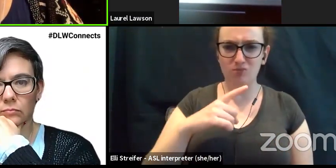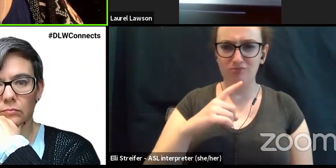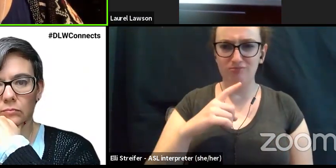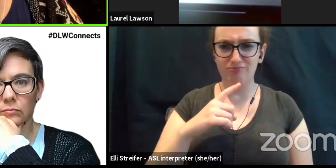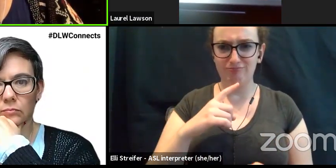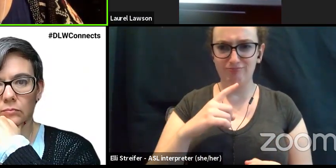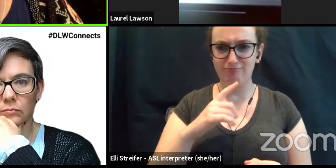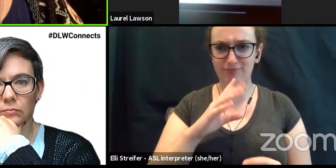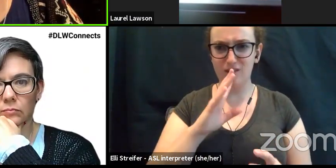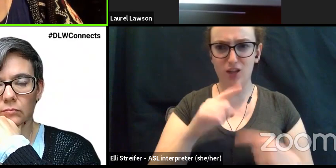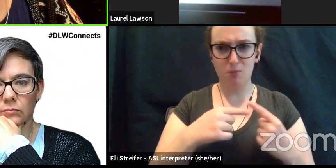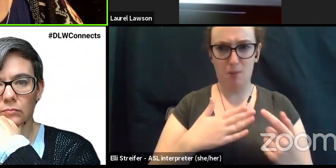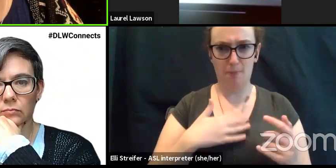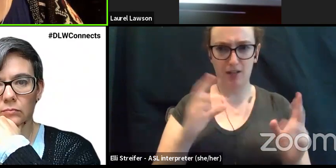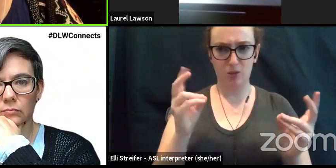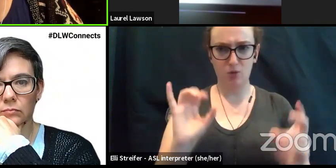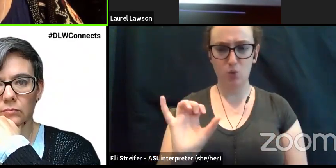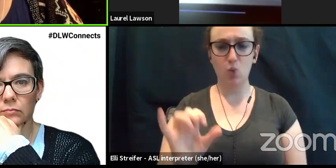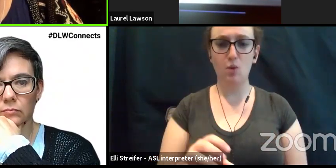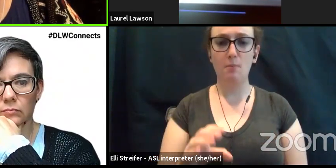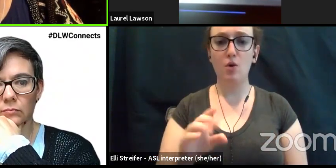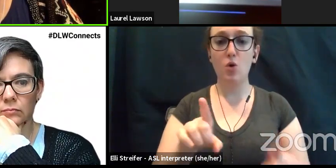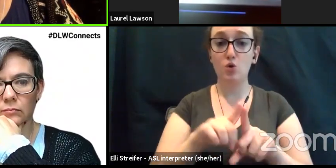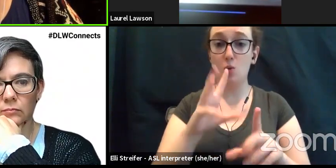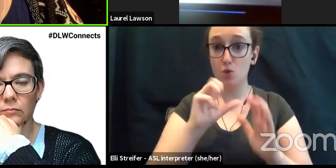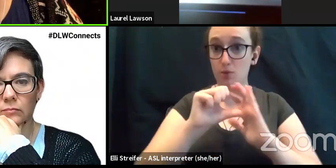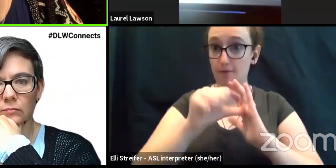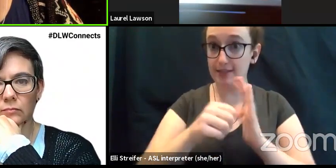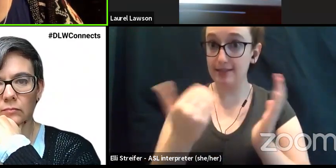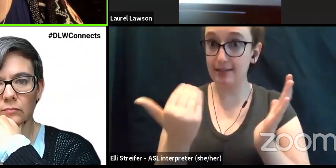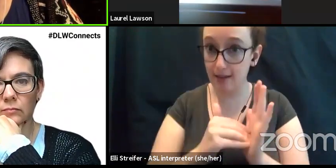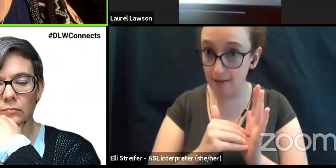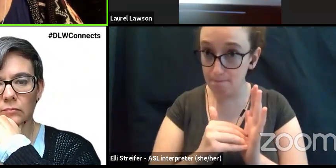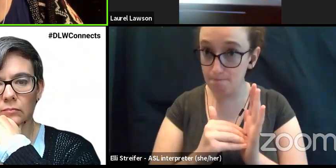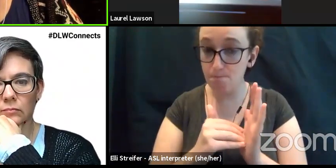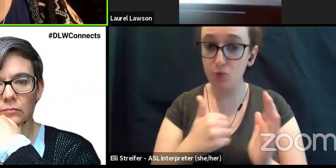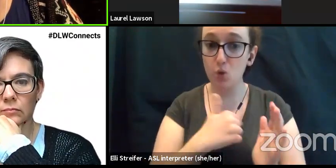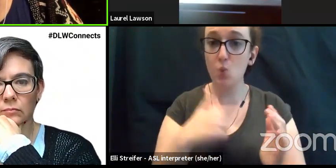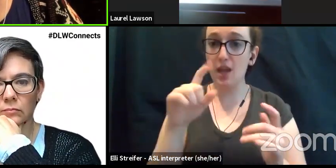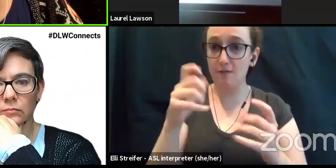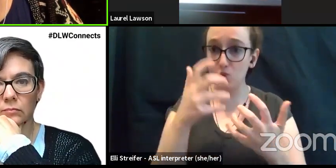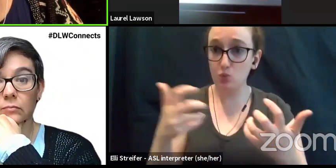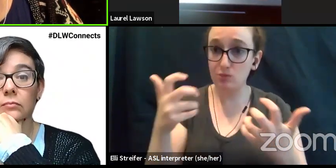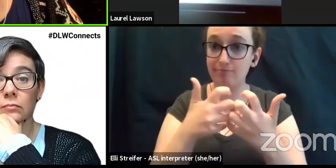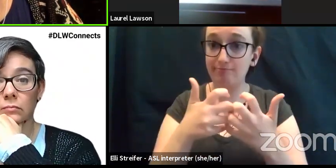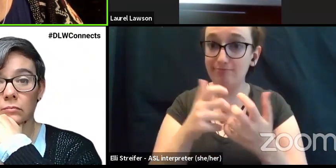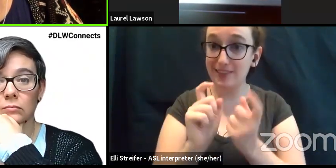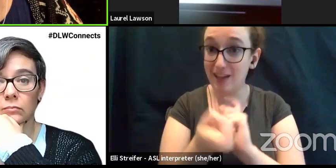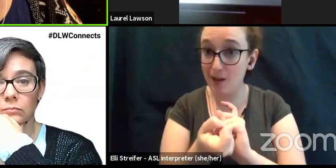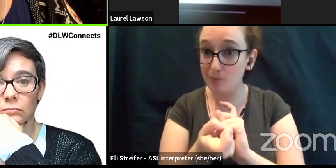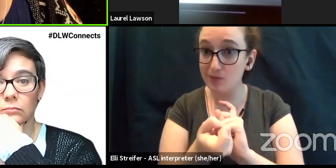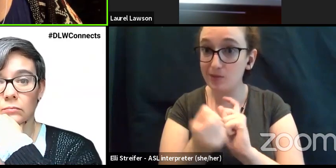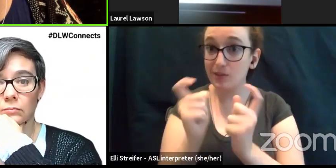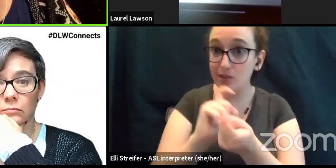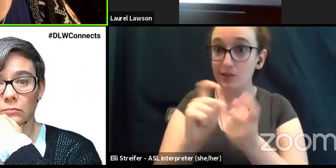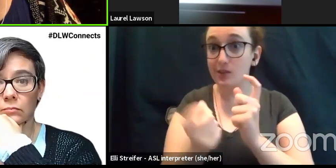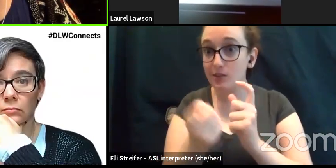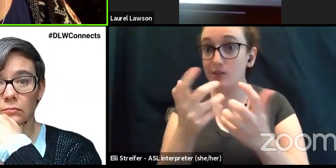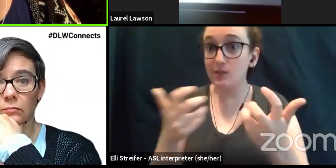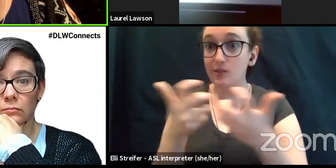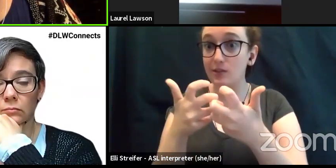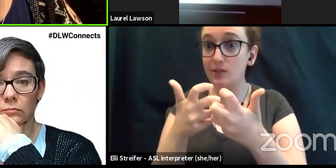it. And the thing that I just want to double down on is, like, we've had to adapt. Like, under